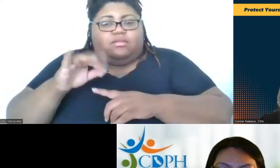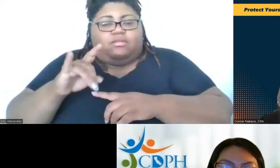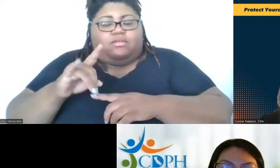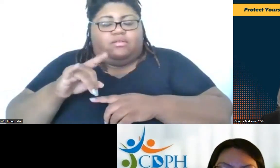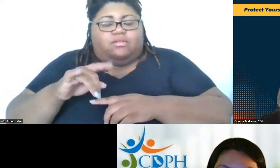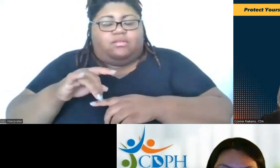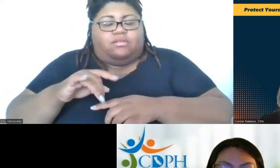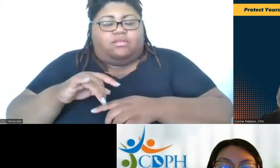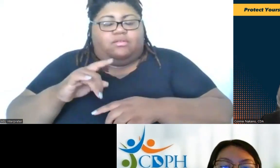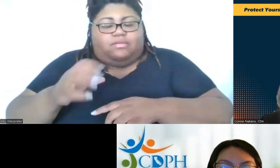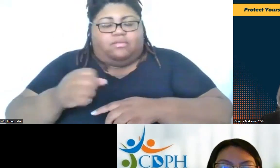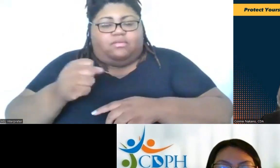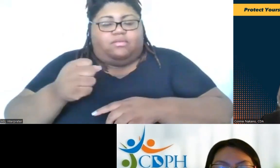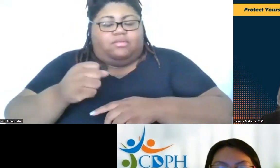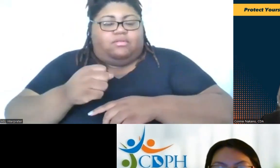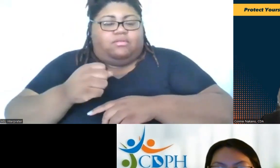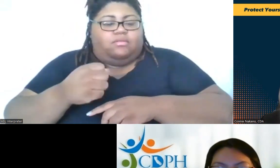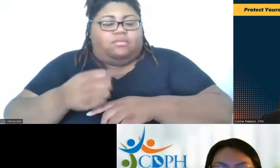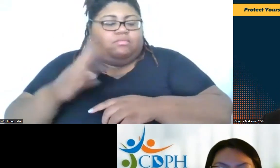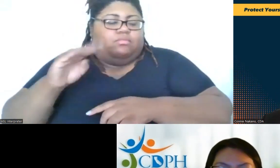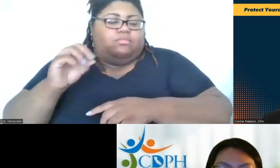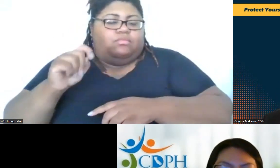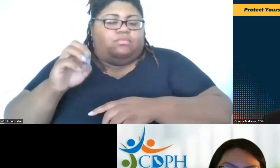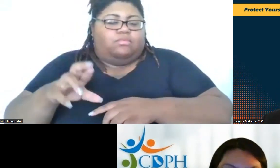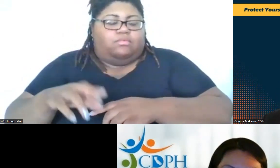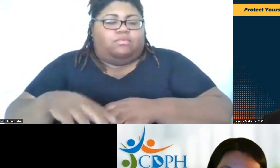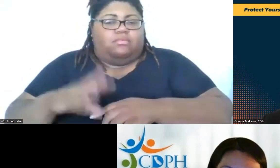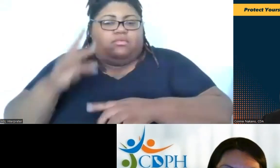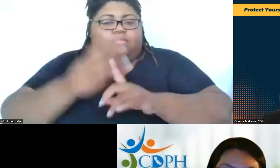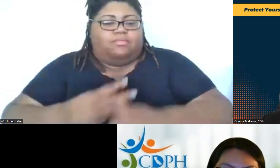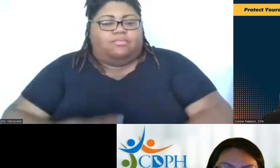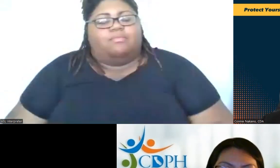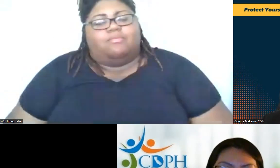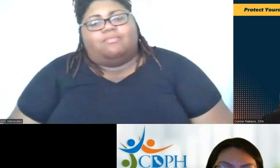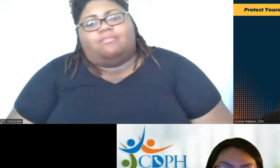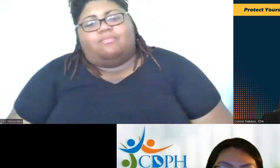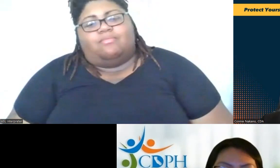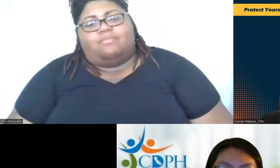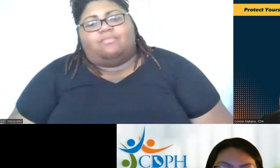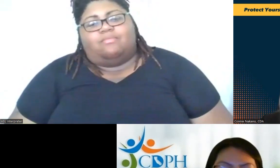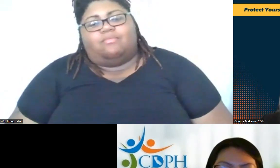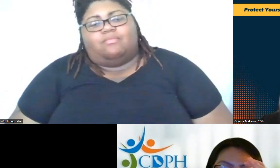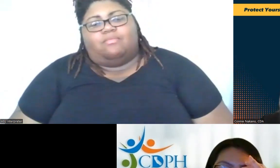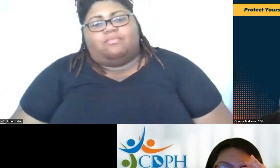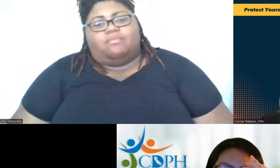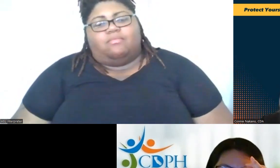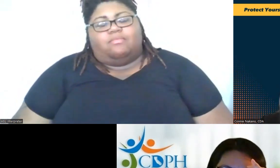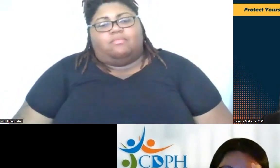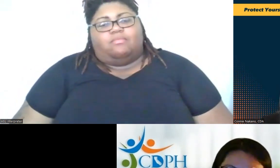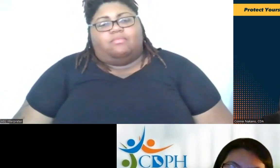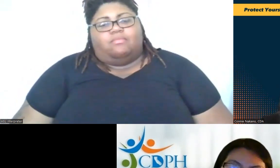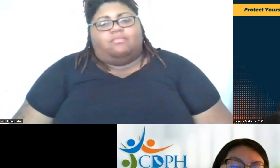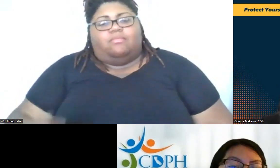COVID vaccine, then 4 to 6 months. That's the timeline. Perfect. I'm seeing